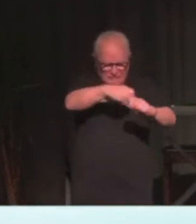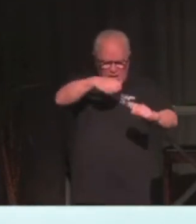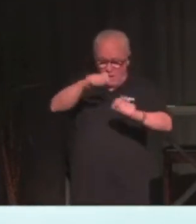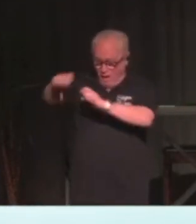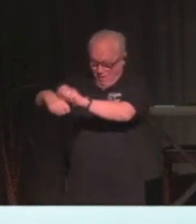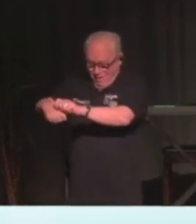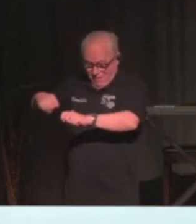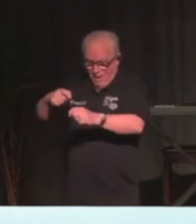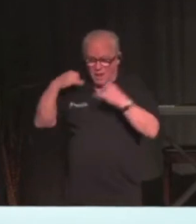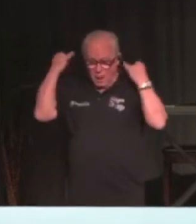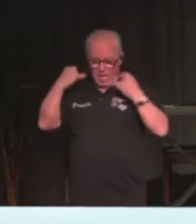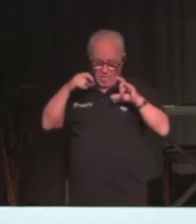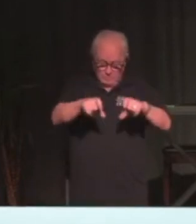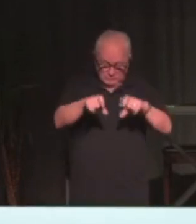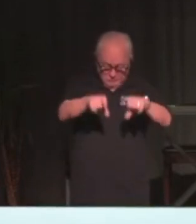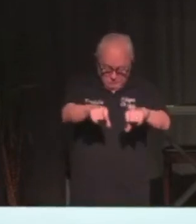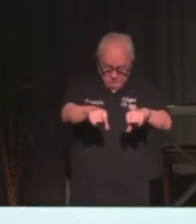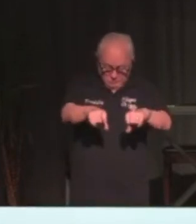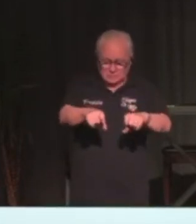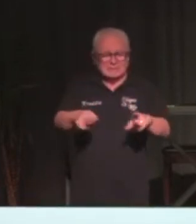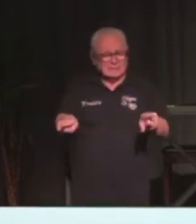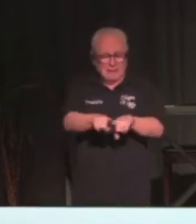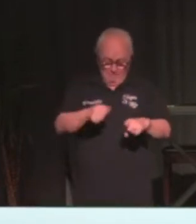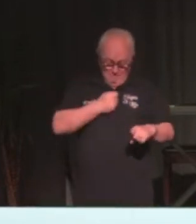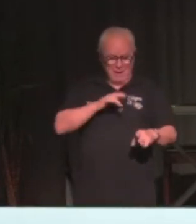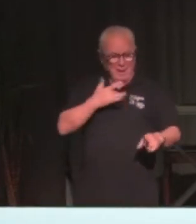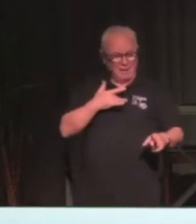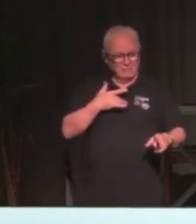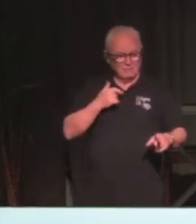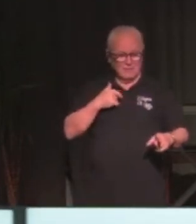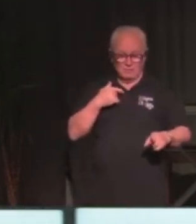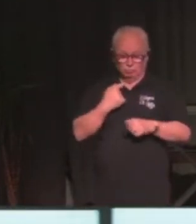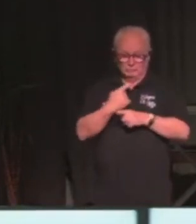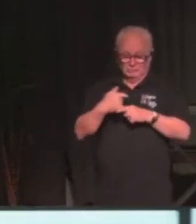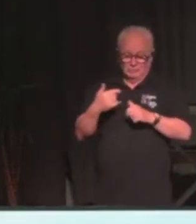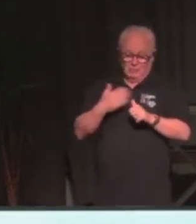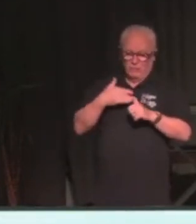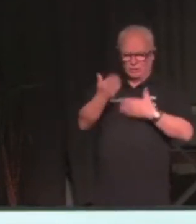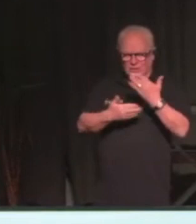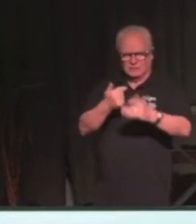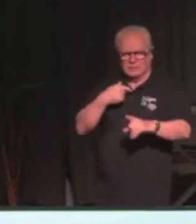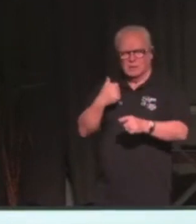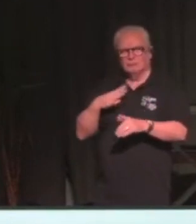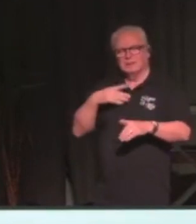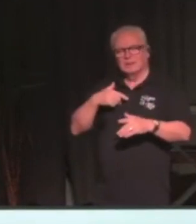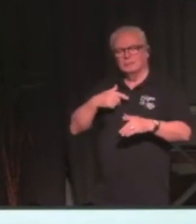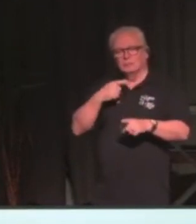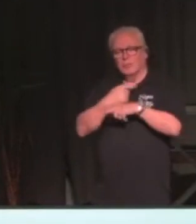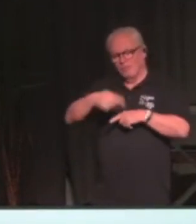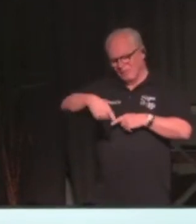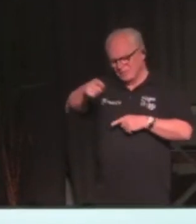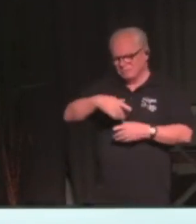kept trying to escape. And that's our lives. That's my life. I was sharing with in the first service that this week has